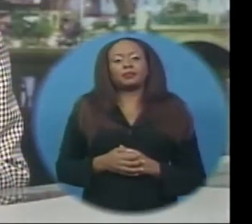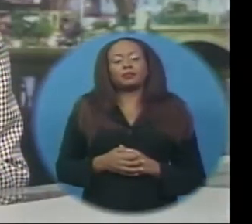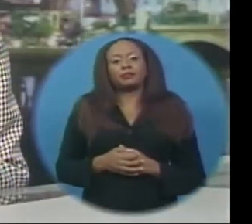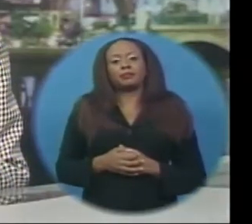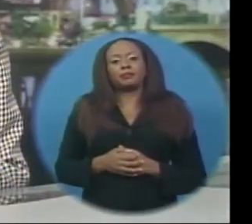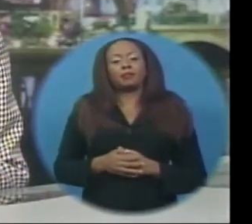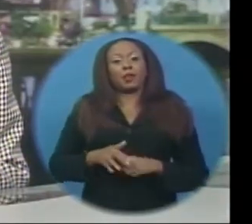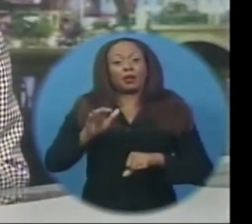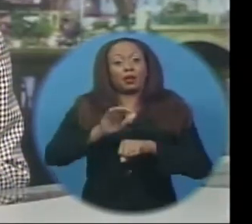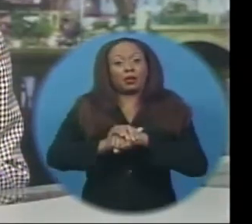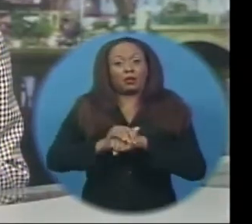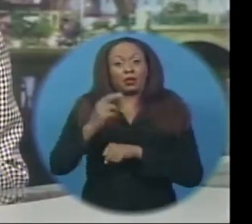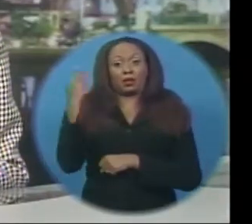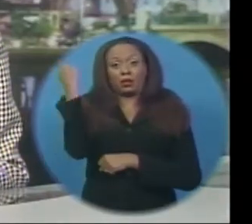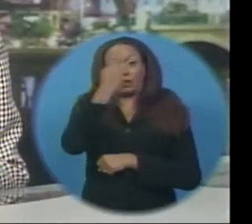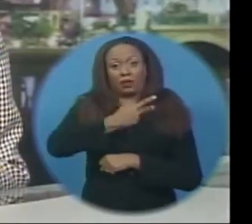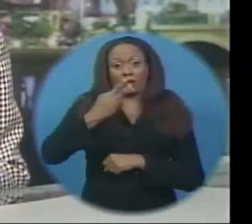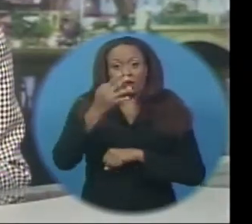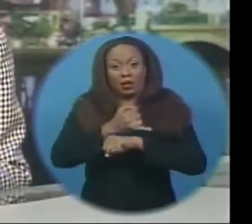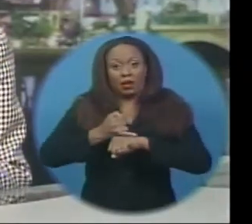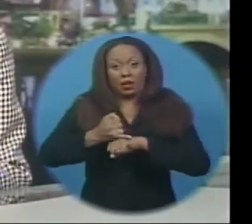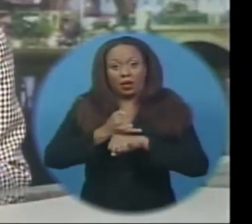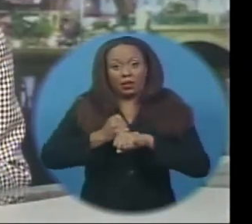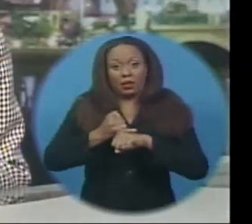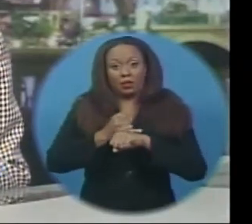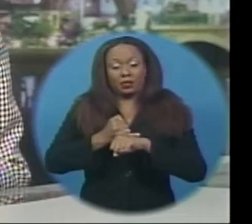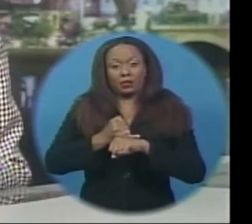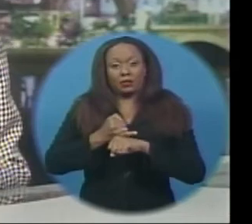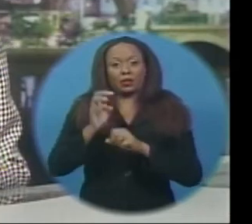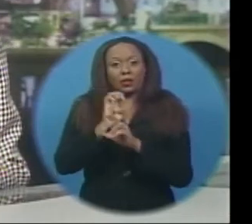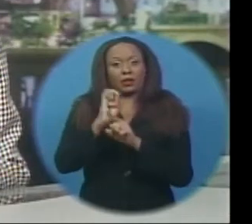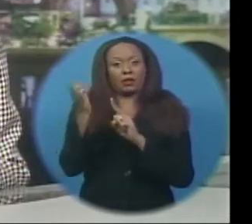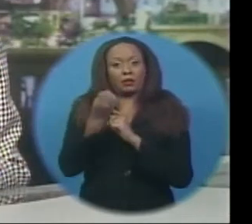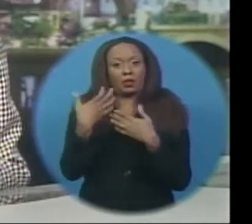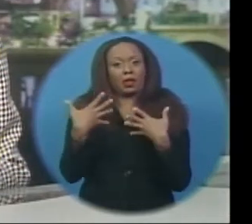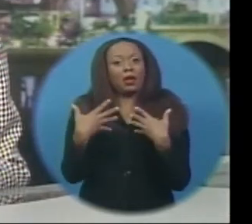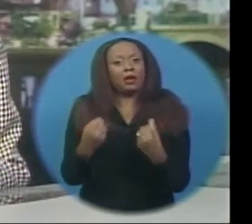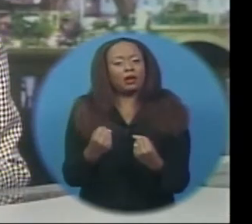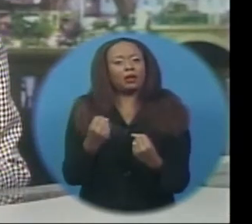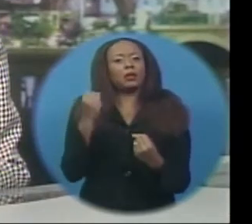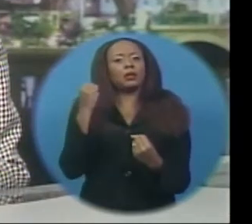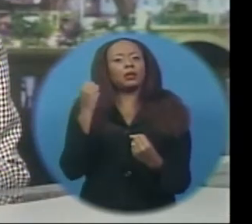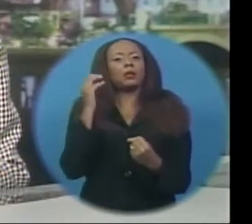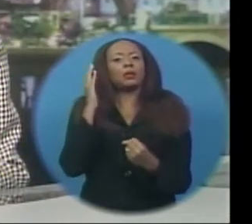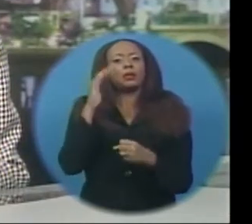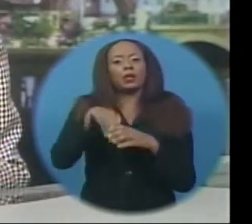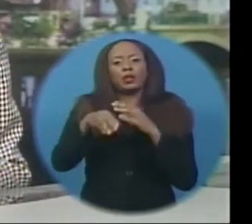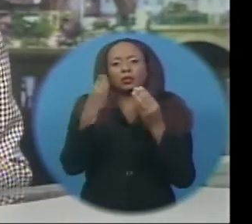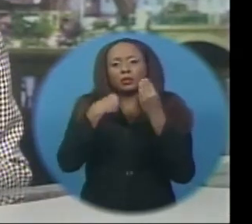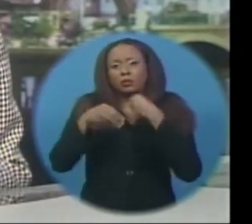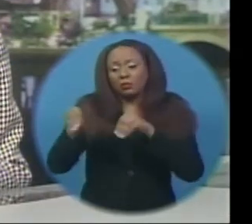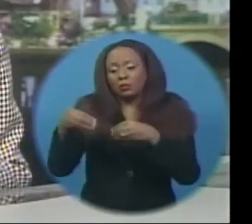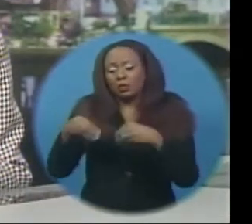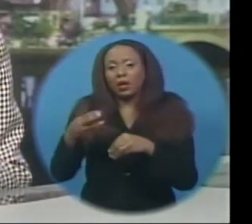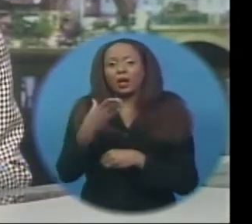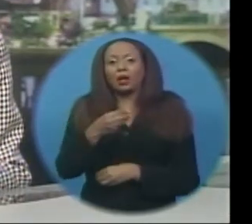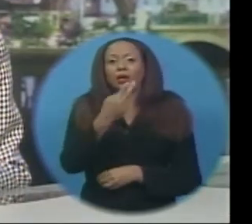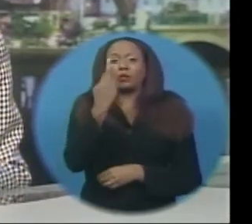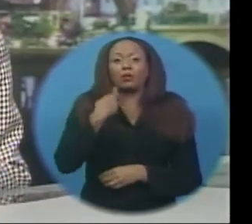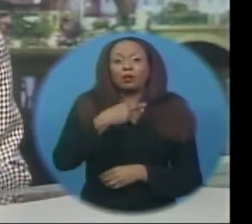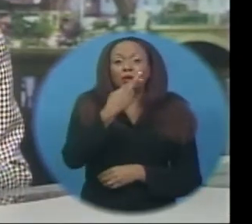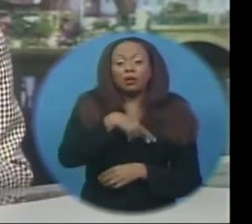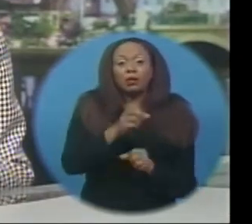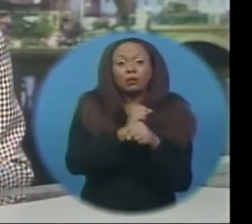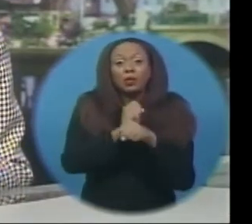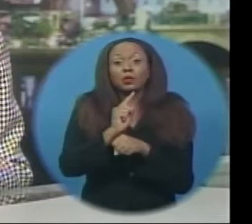Islands, in the Environmental Health Division there, will be conducting spot checks at supermarkets and restaurants to ensure food